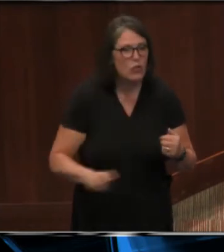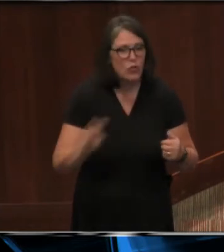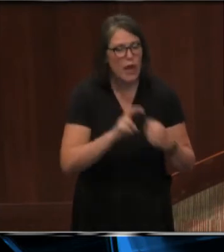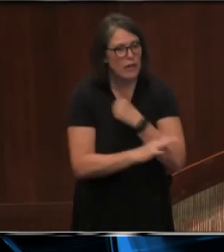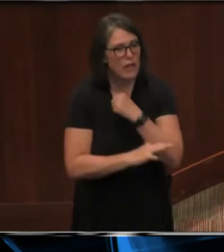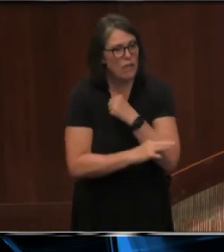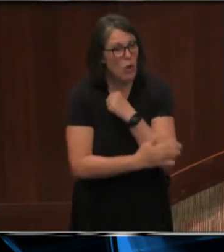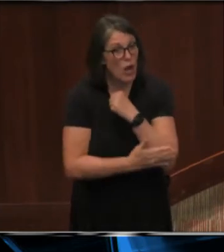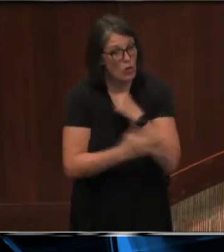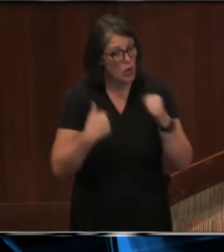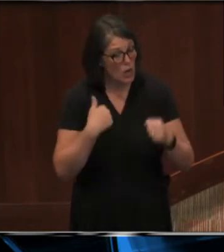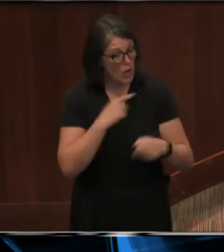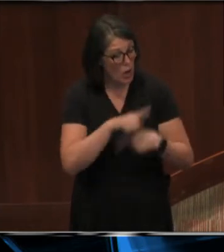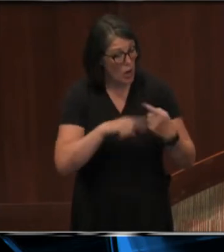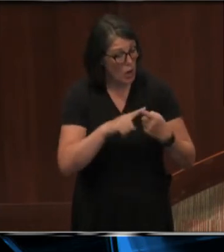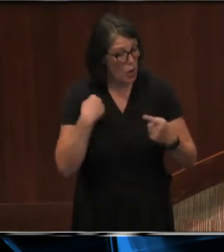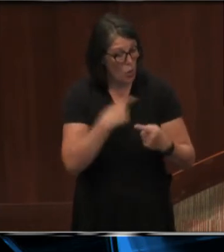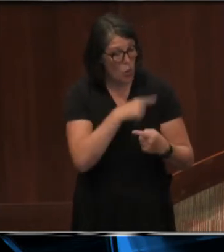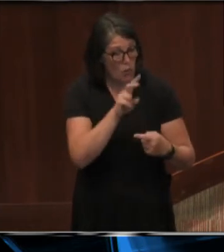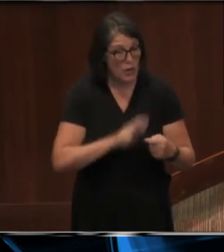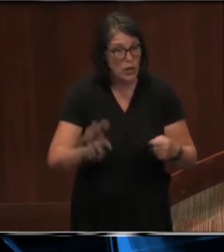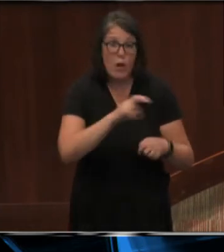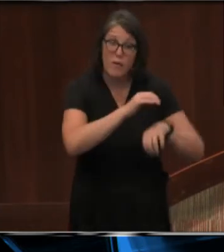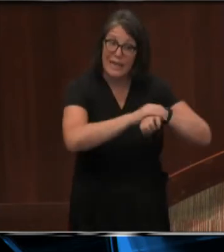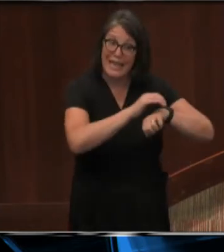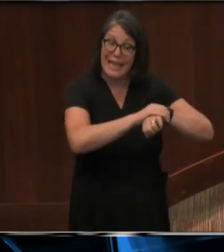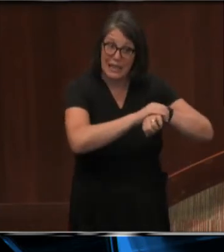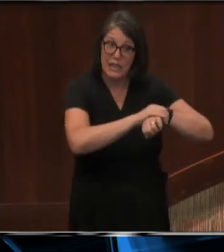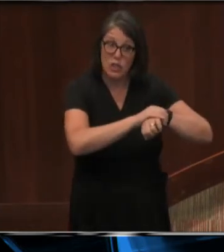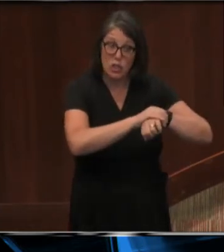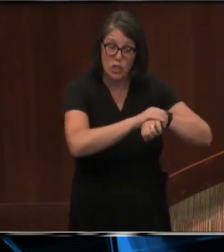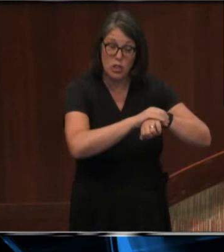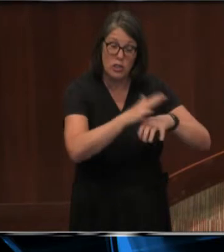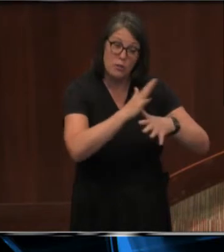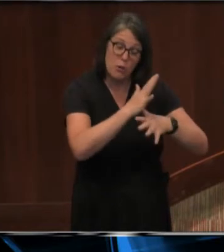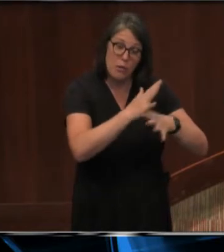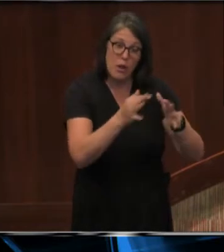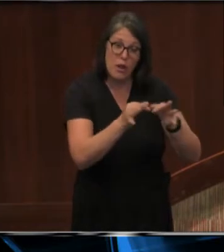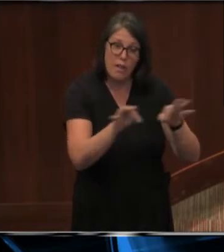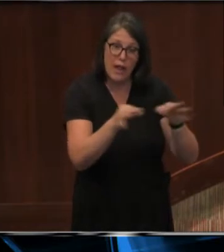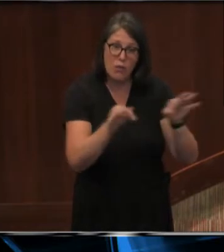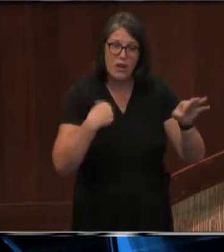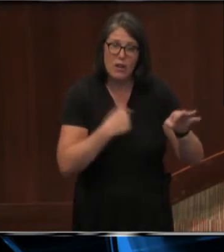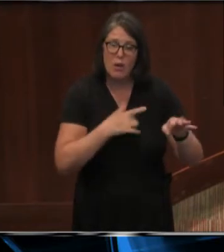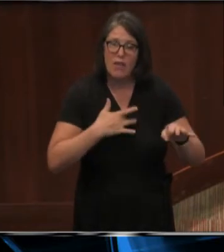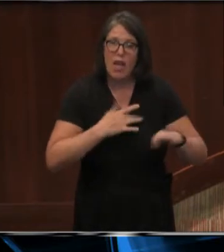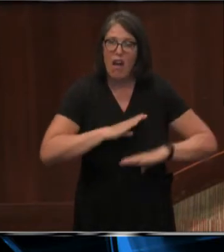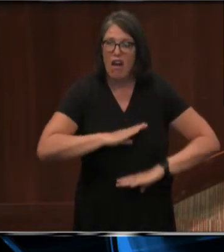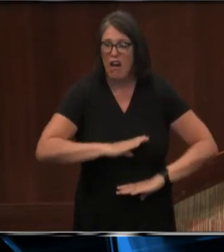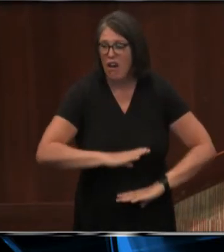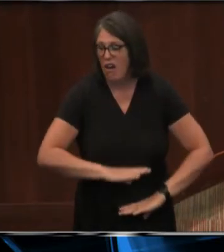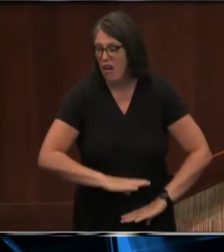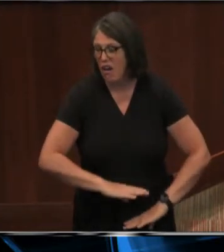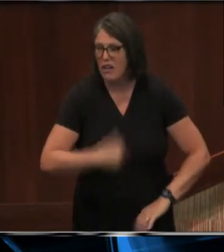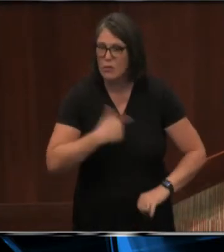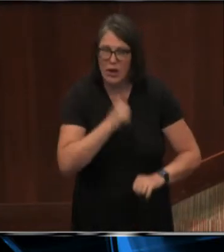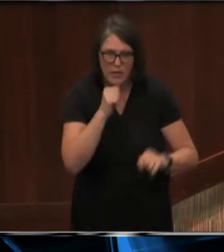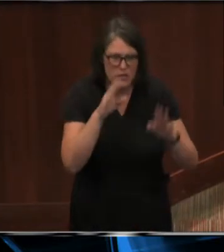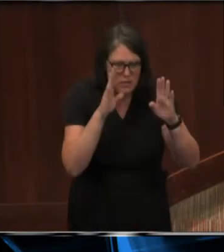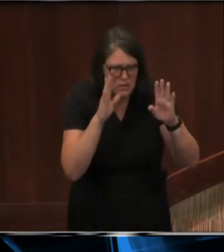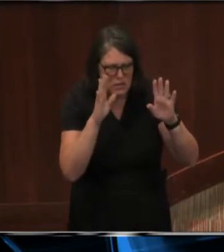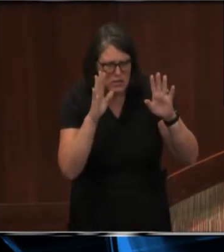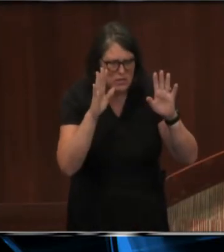country. When we travel where English is the primary language, there's a certain ease to that because we don't have to pay attention to everything because